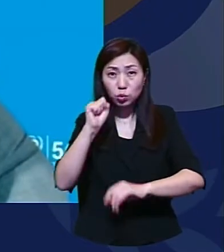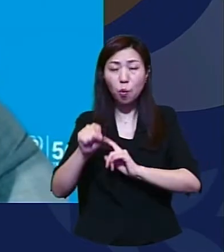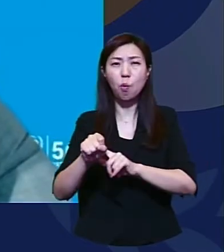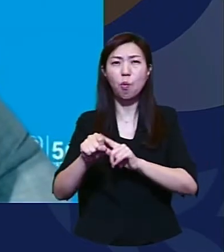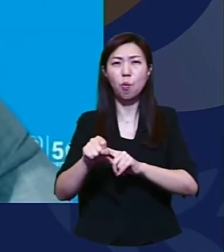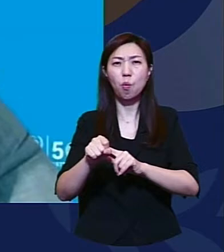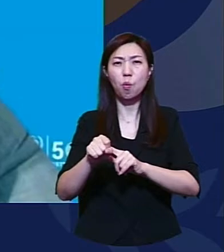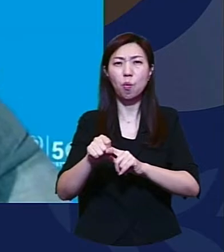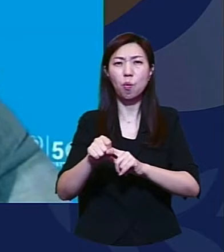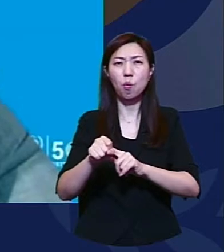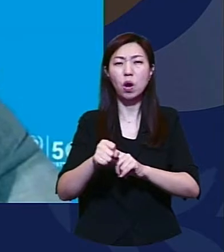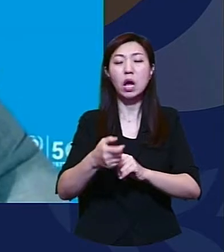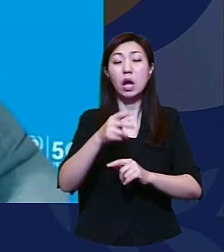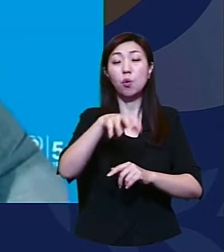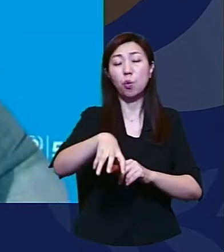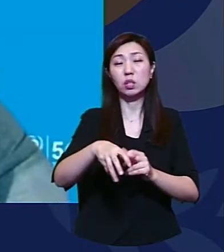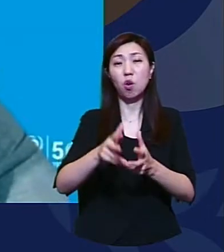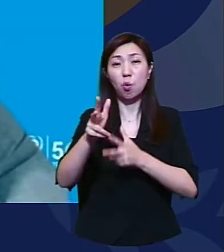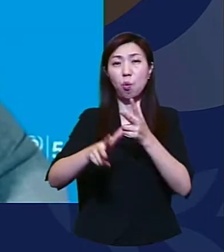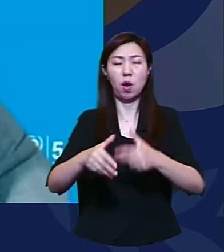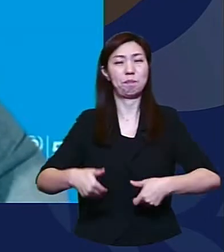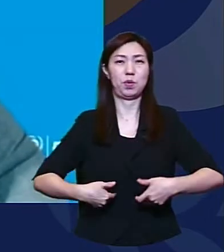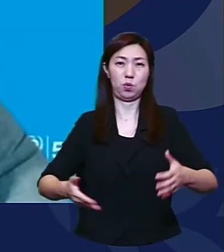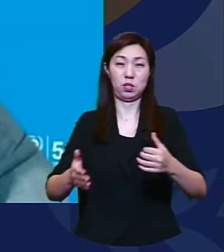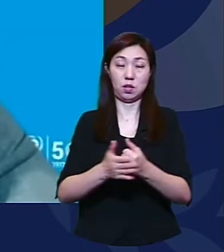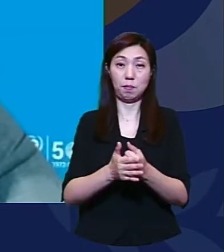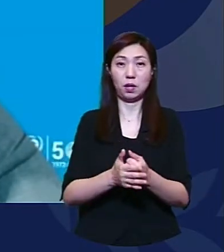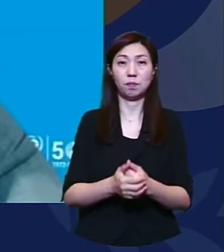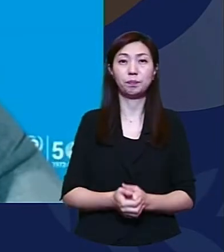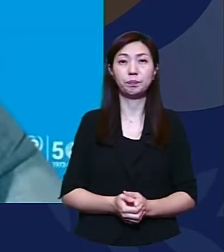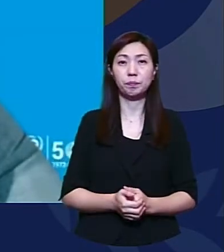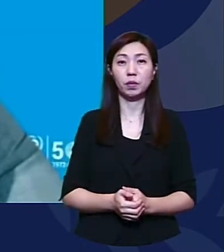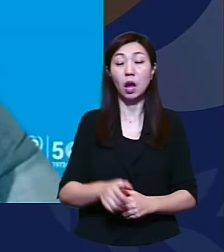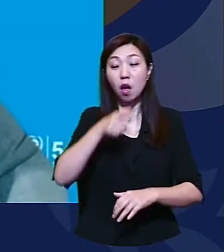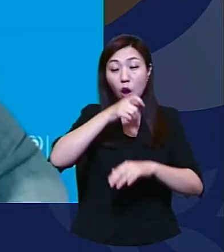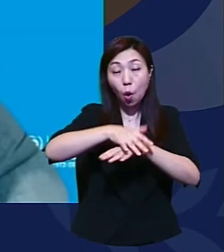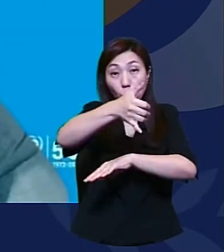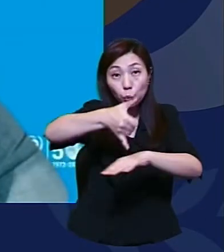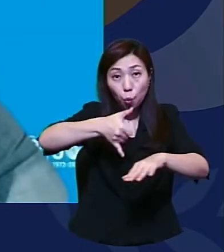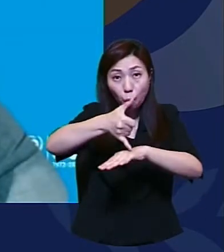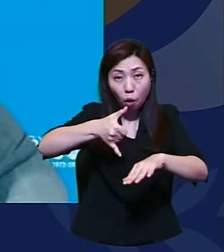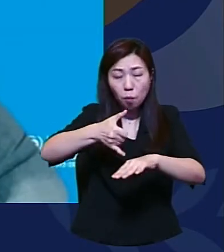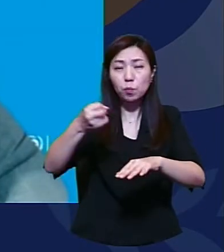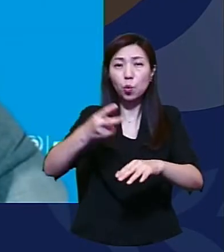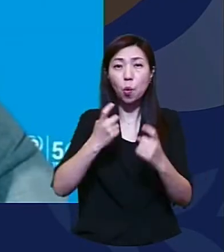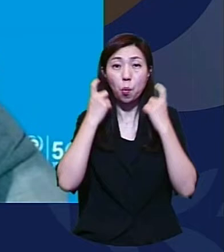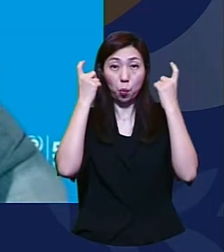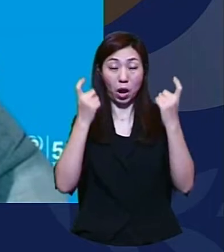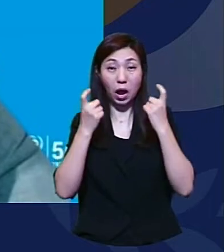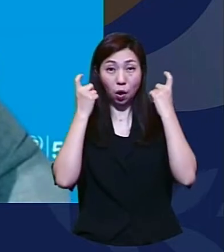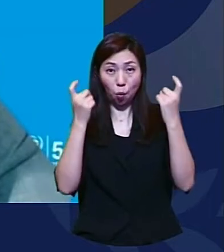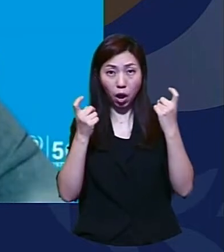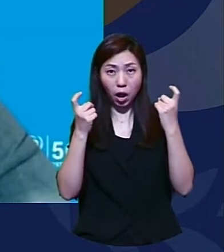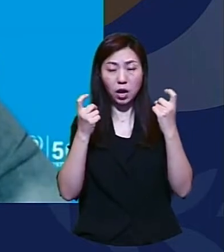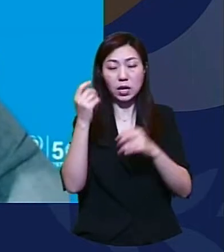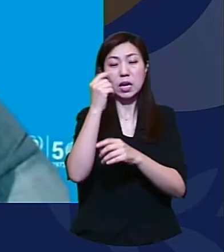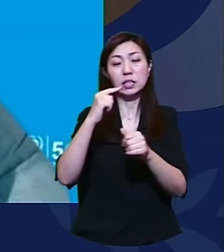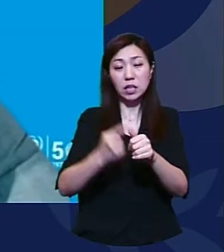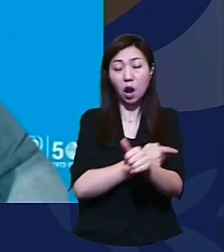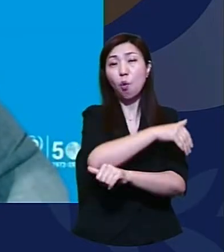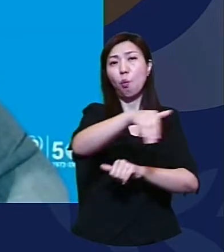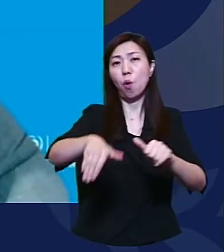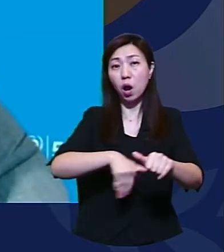also tend to rely heavily on nature-based sectors like agriculture and tourism. So